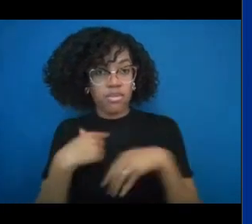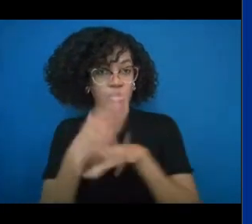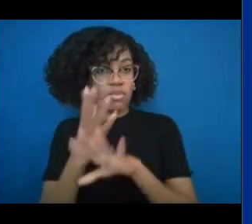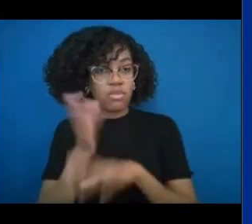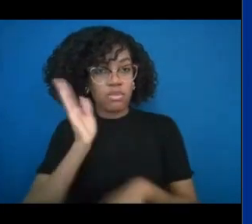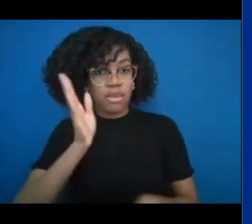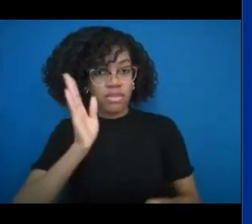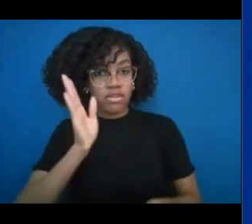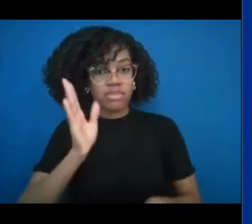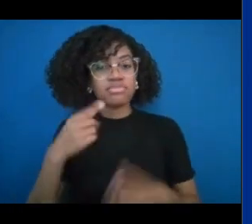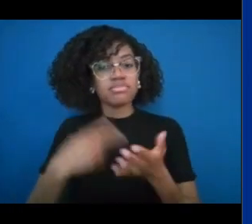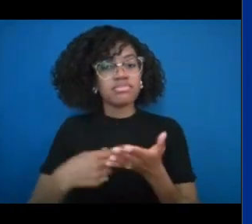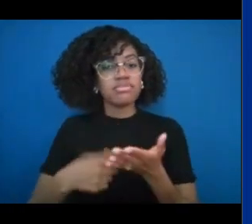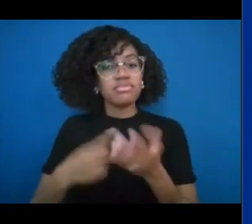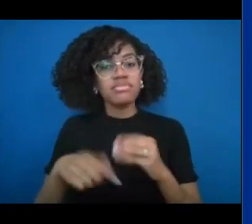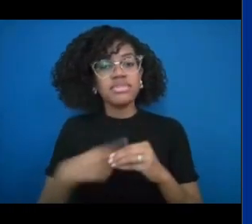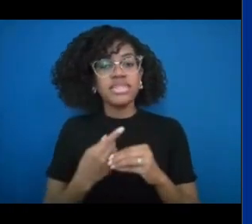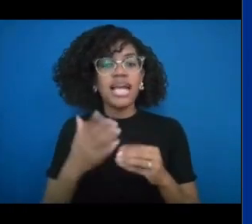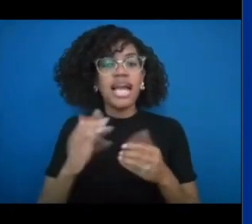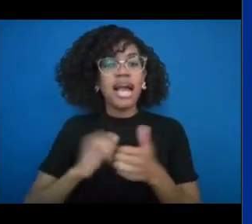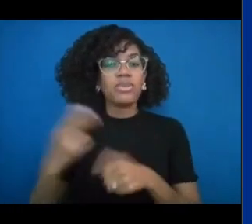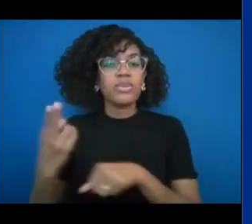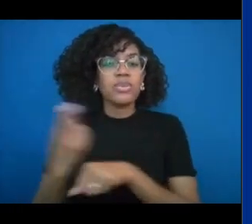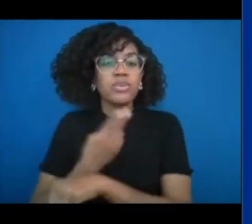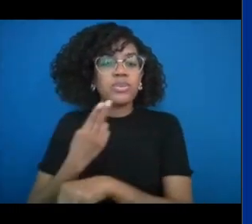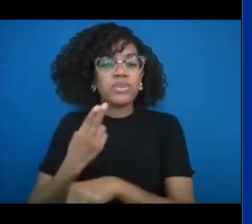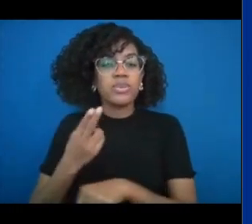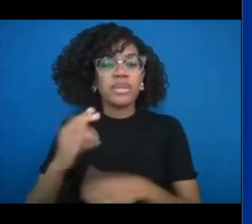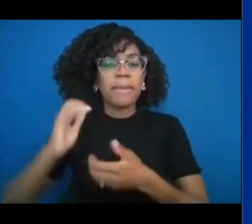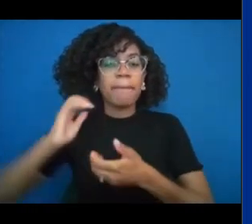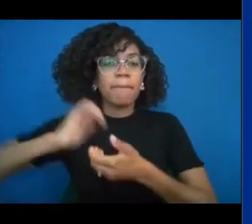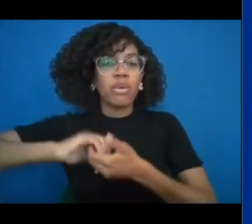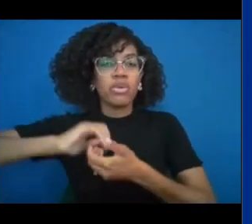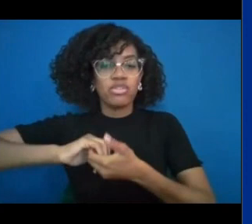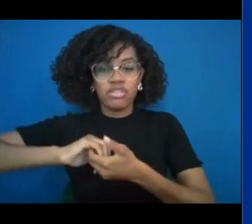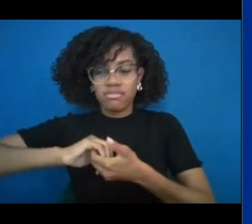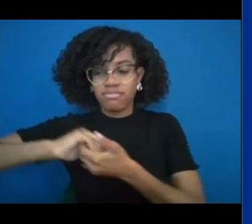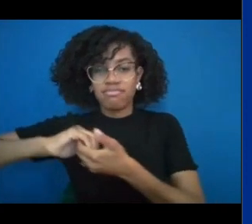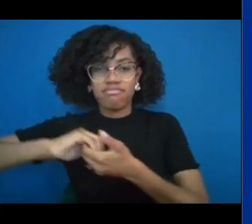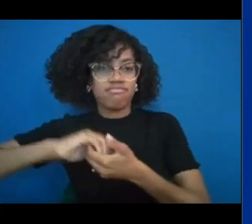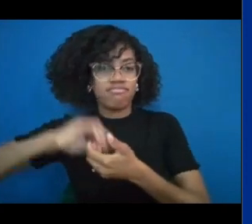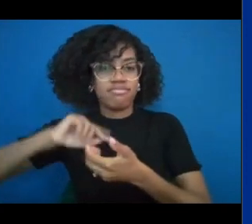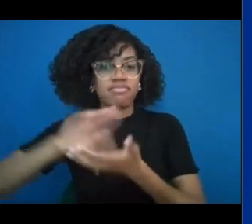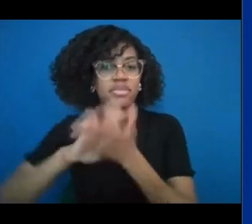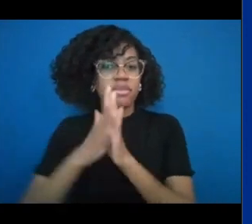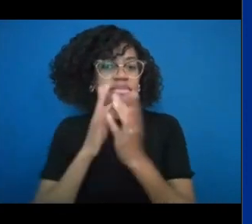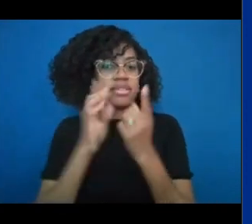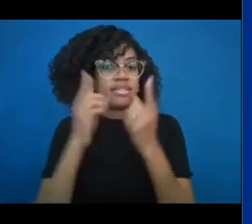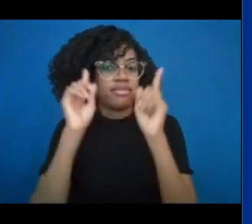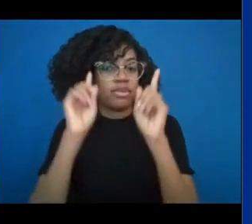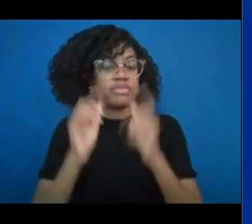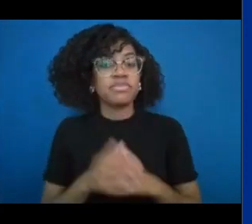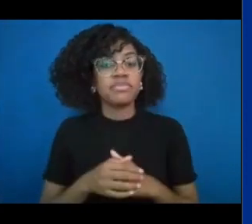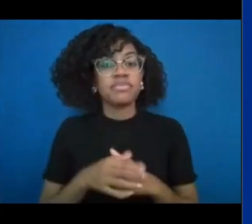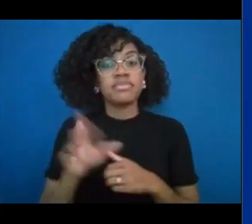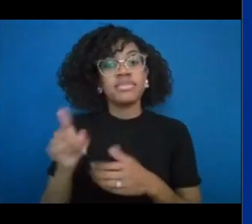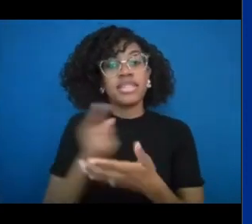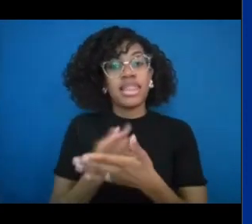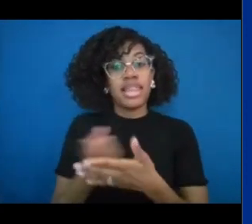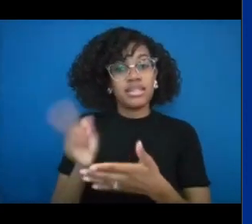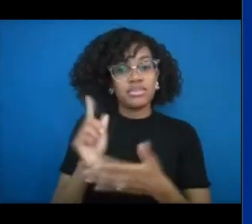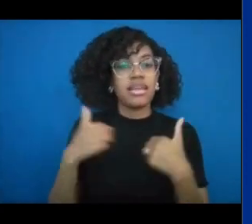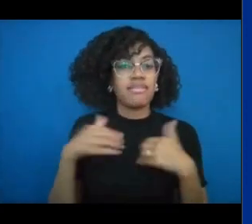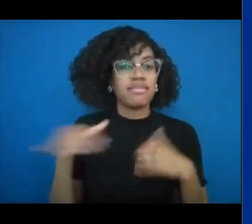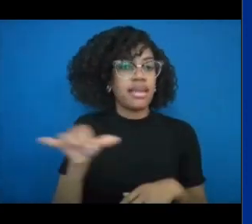to be successful in this competition. Last week we had this same informational webinar